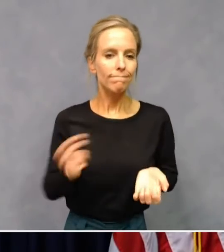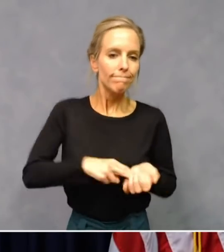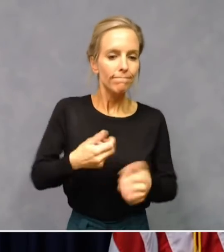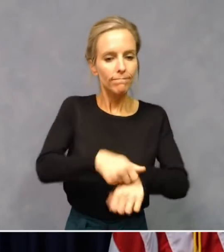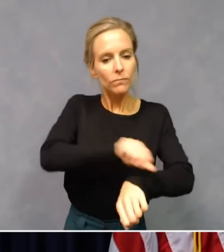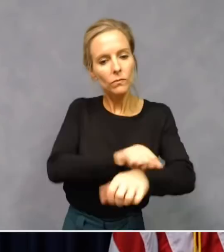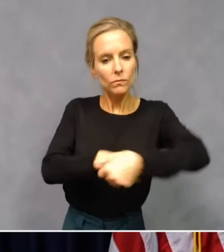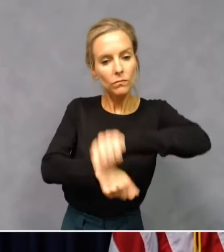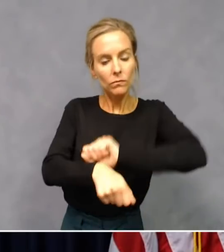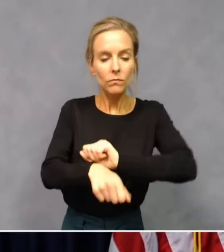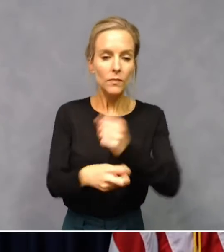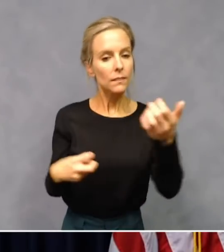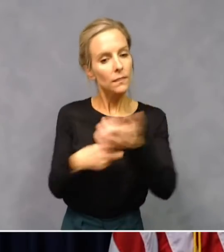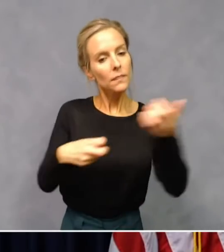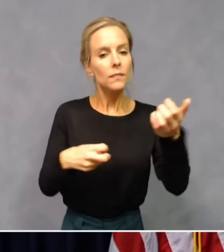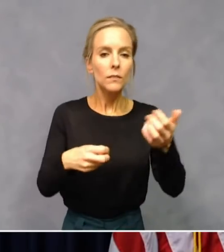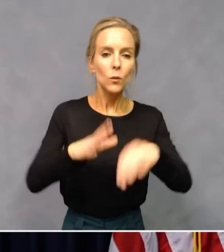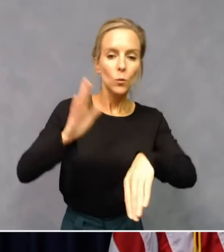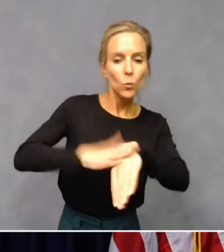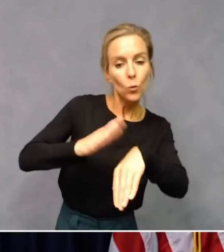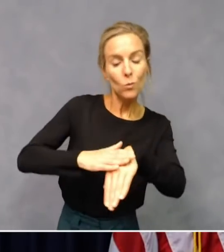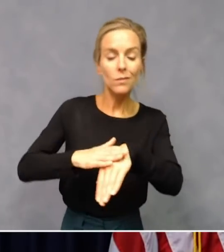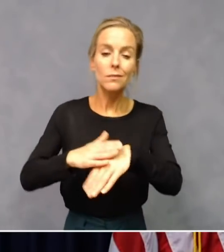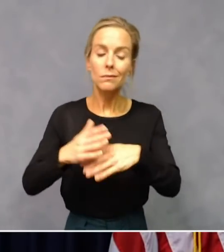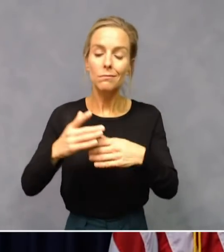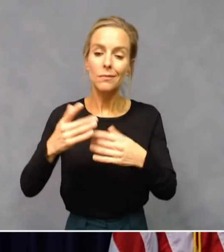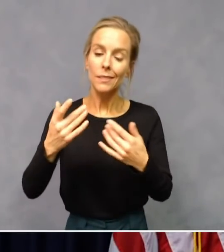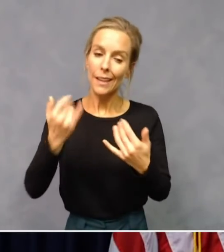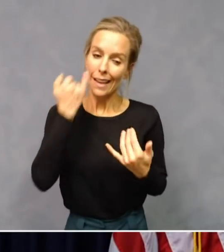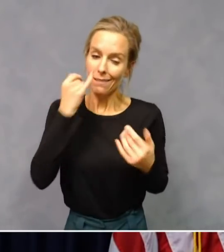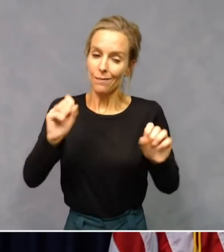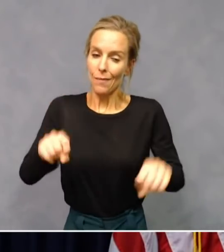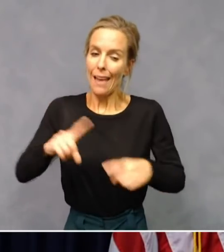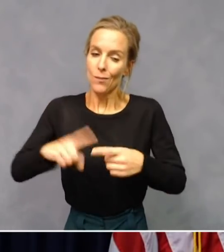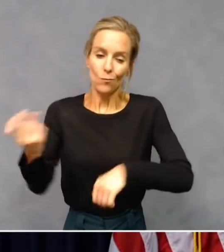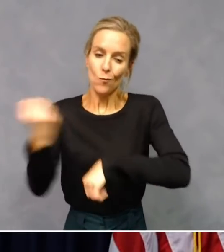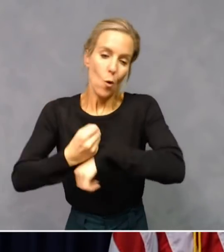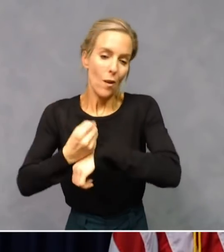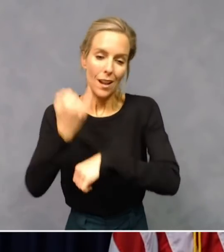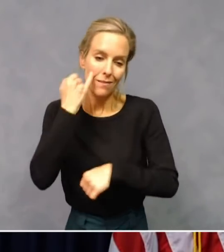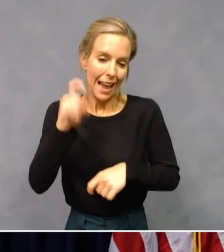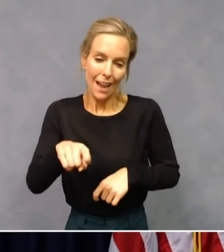citations, warnings, and even closures if that's what it takes. John Boyle.